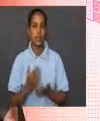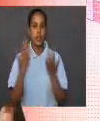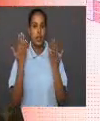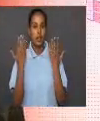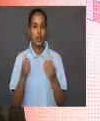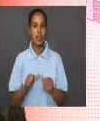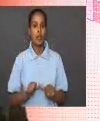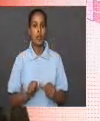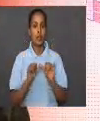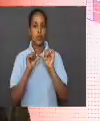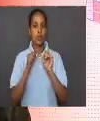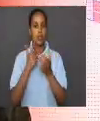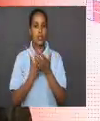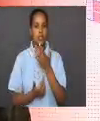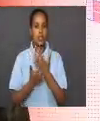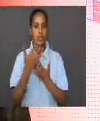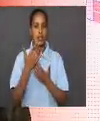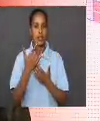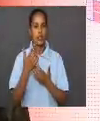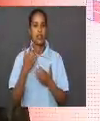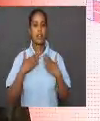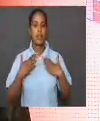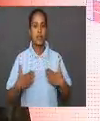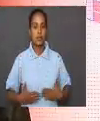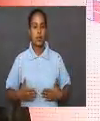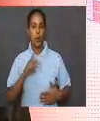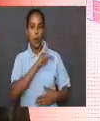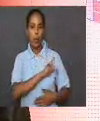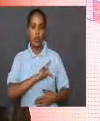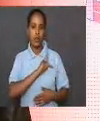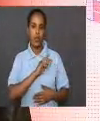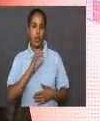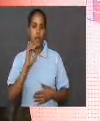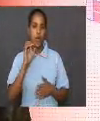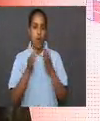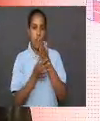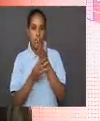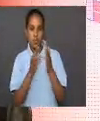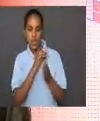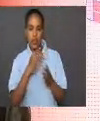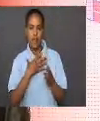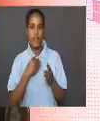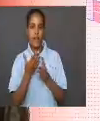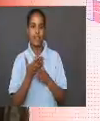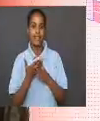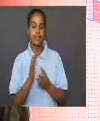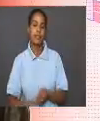Let us continue discussing the physical properties of oils and fats.